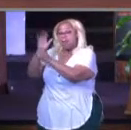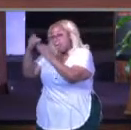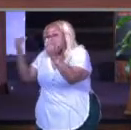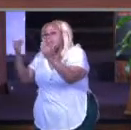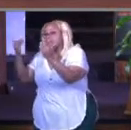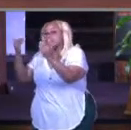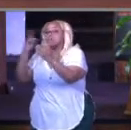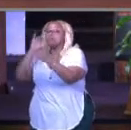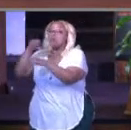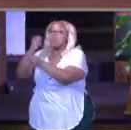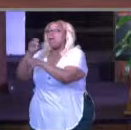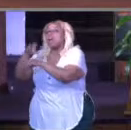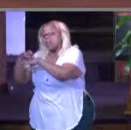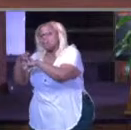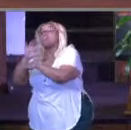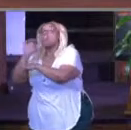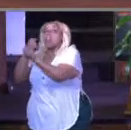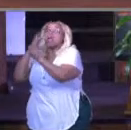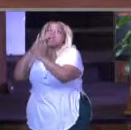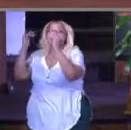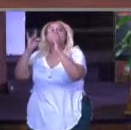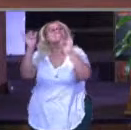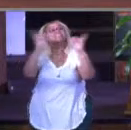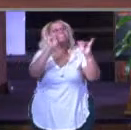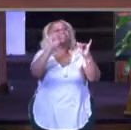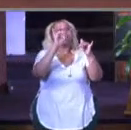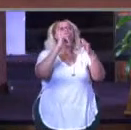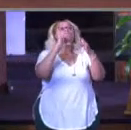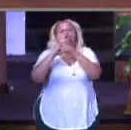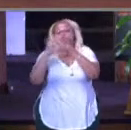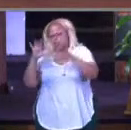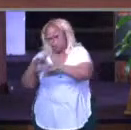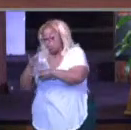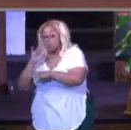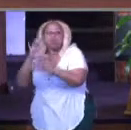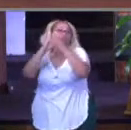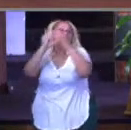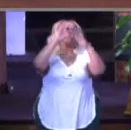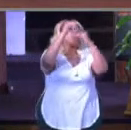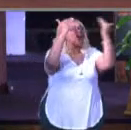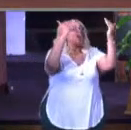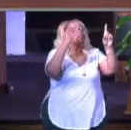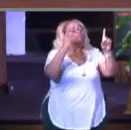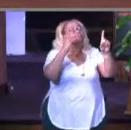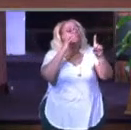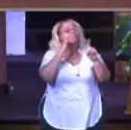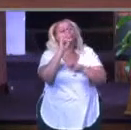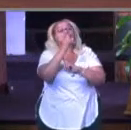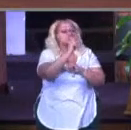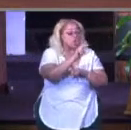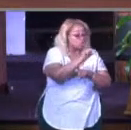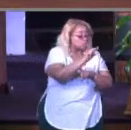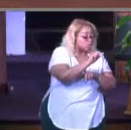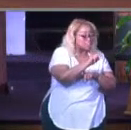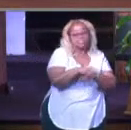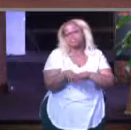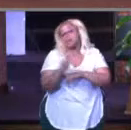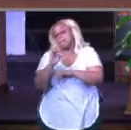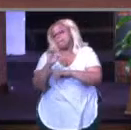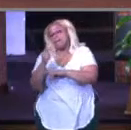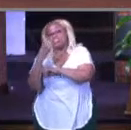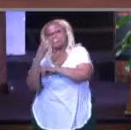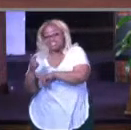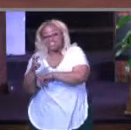you loose on earth is loosed in heaven. And here's where I see another connection between John chapter 20 and Matthew chapter 16. Matthew chapter